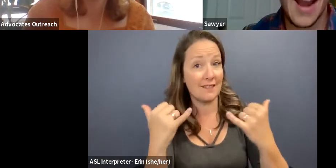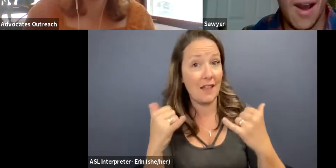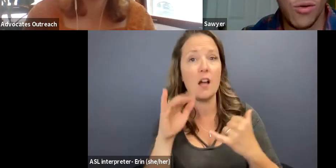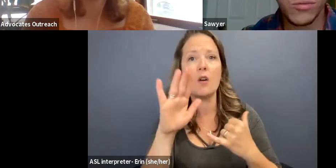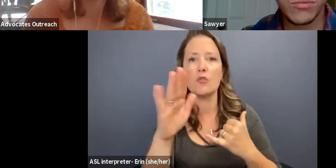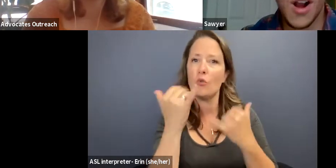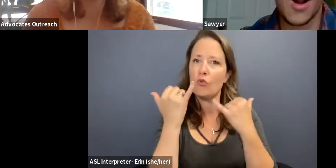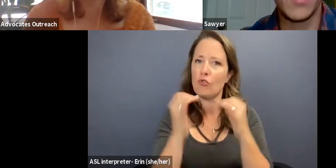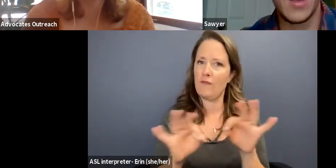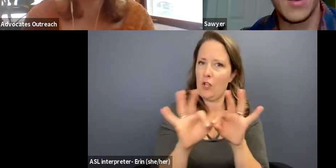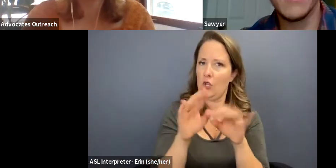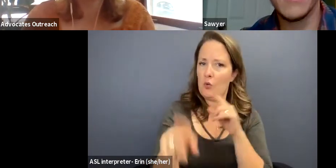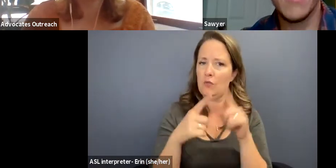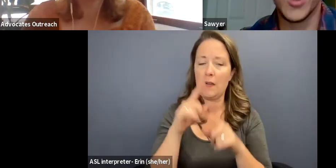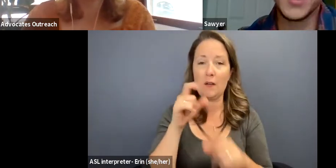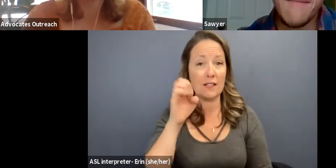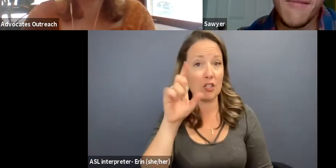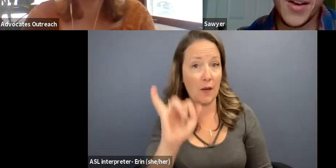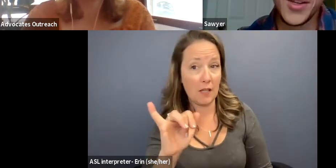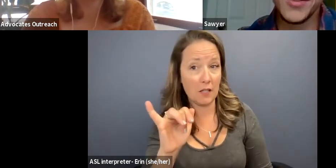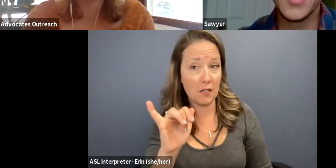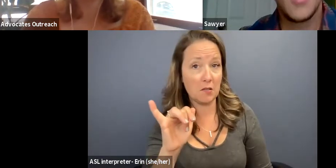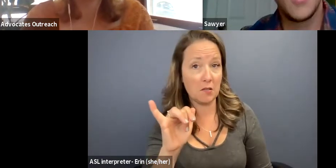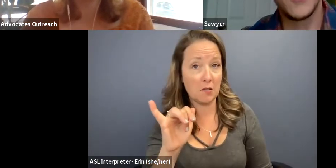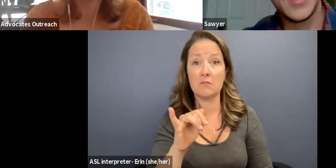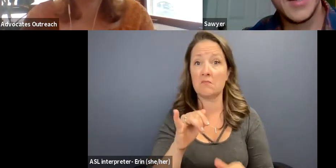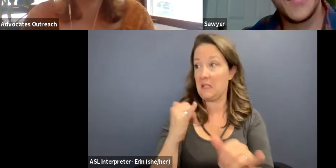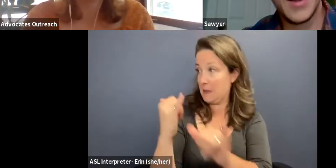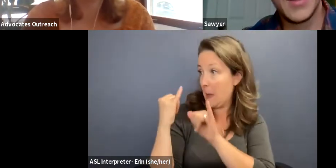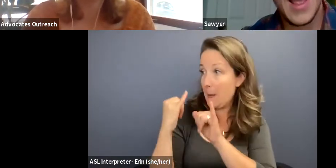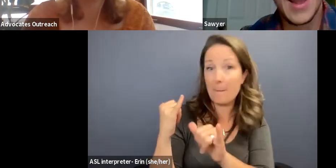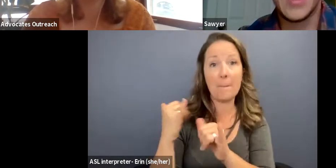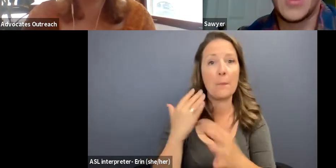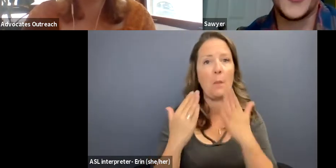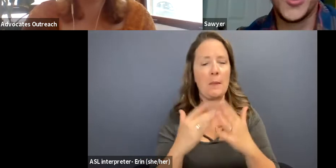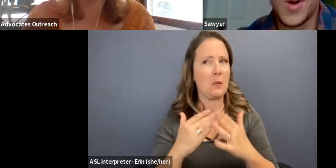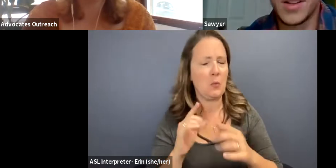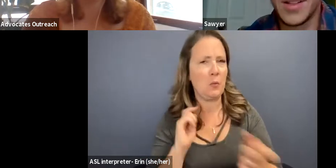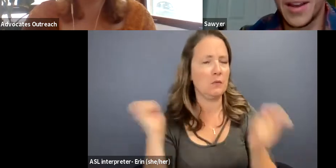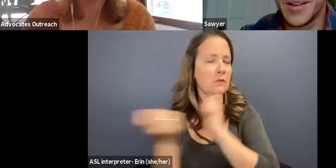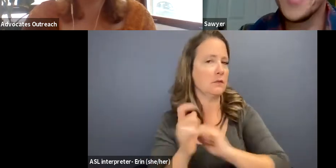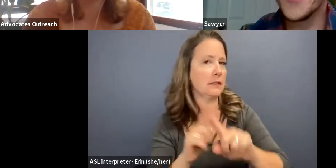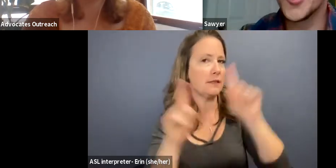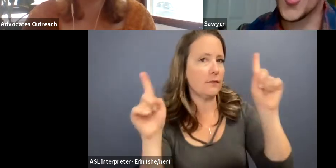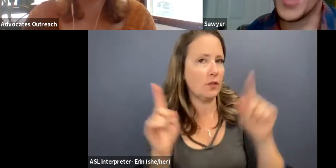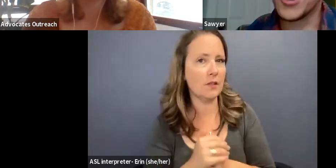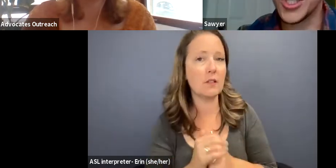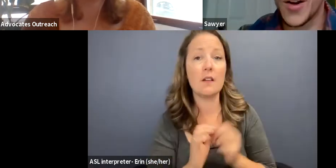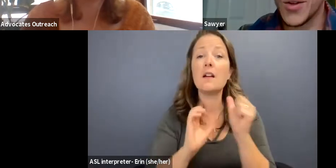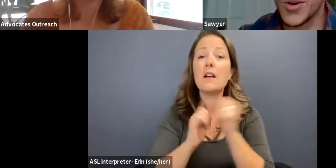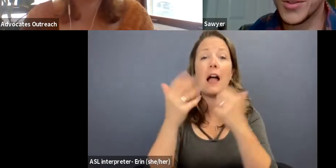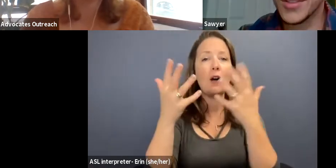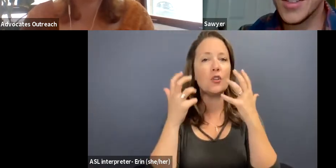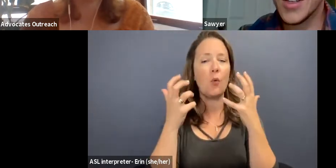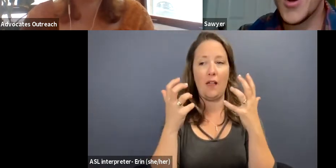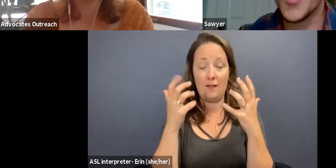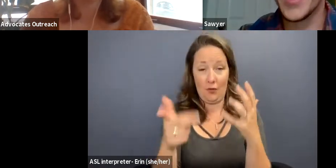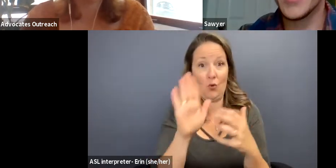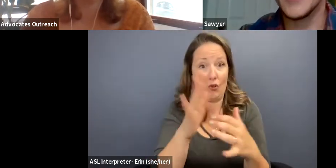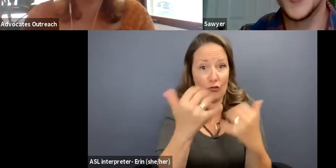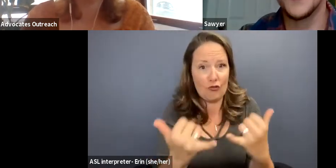But really, it's all related. All the topics that we teach on are part of sexuality, and it